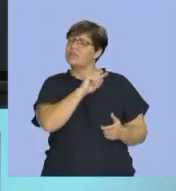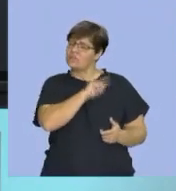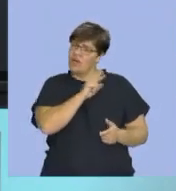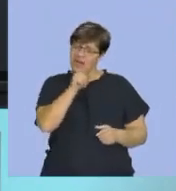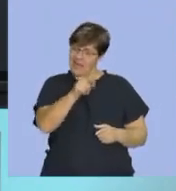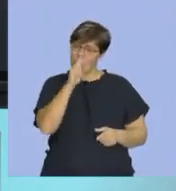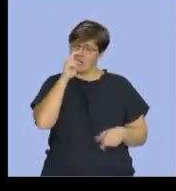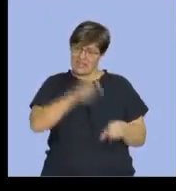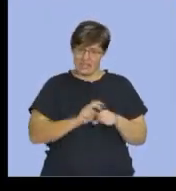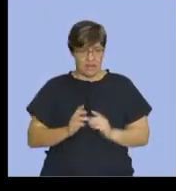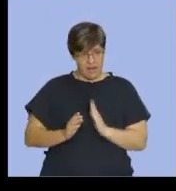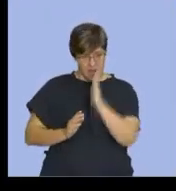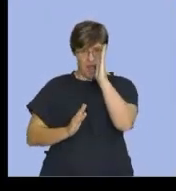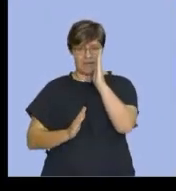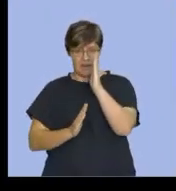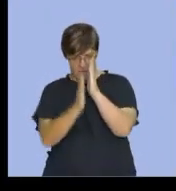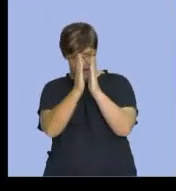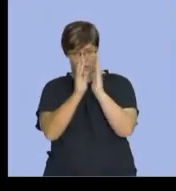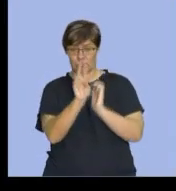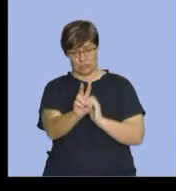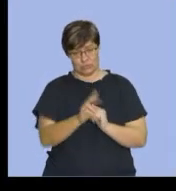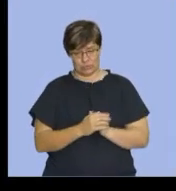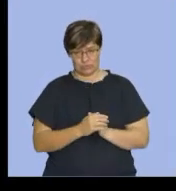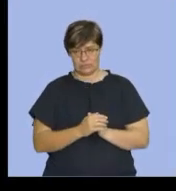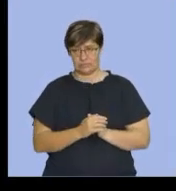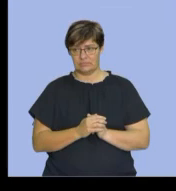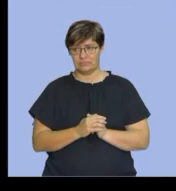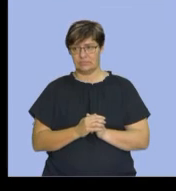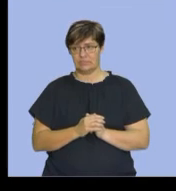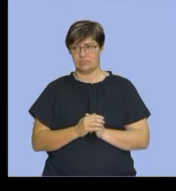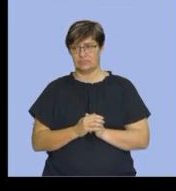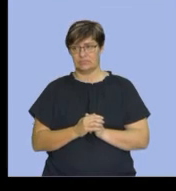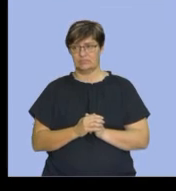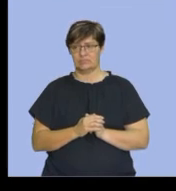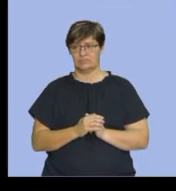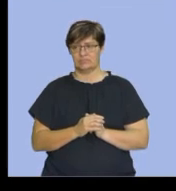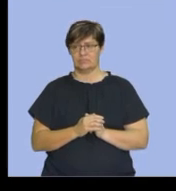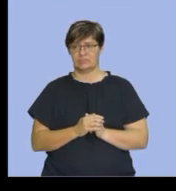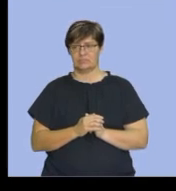arrows for them, okay? And what we need to do is, I'm just going to make my dot a little bit bigger,